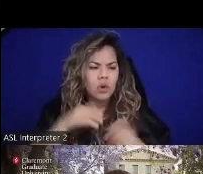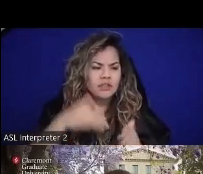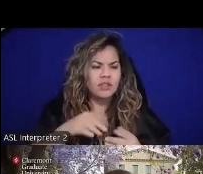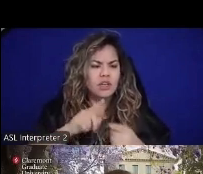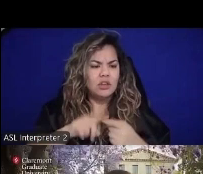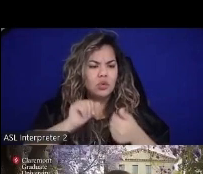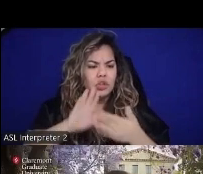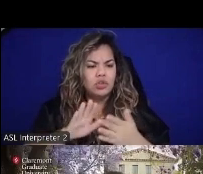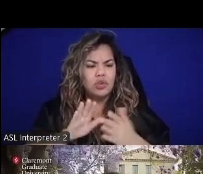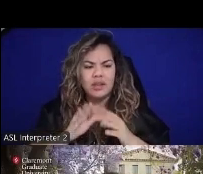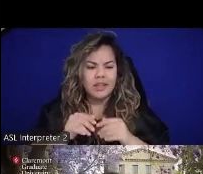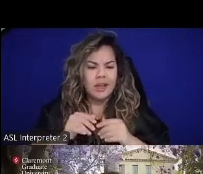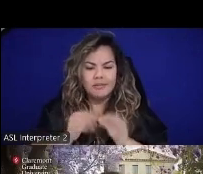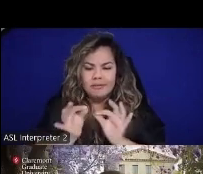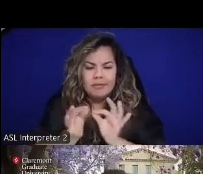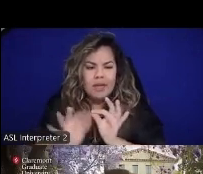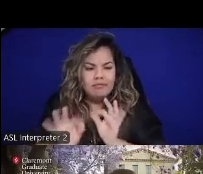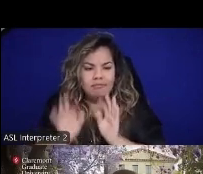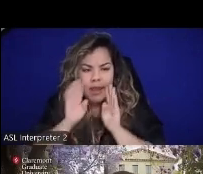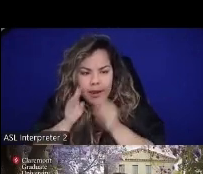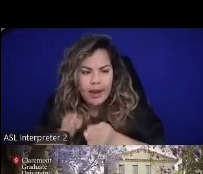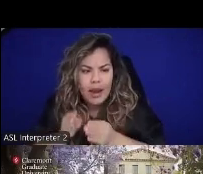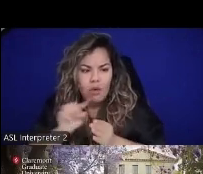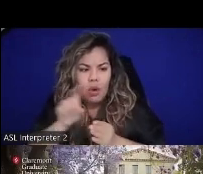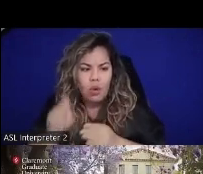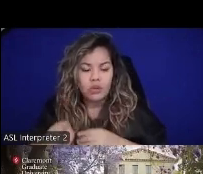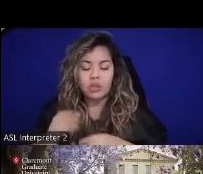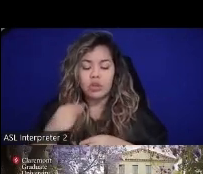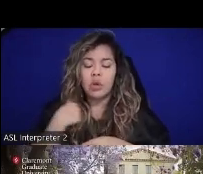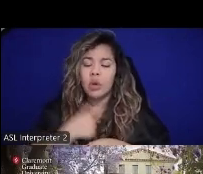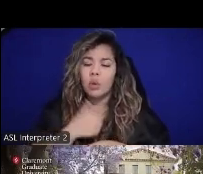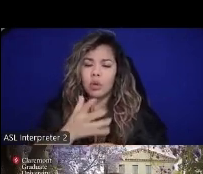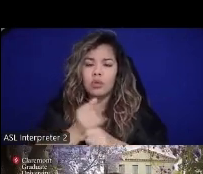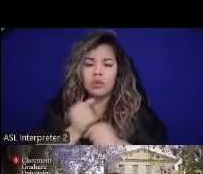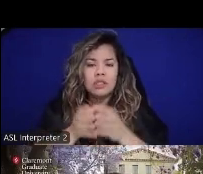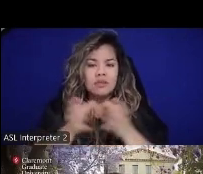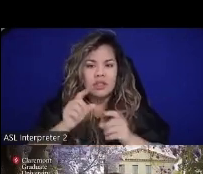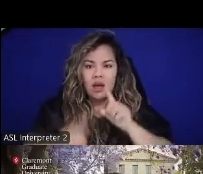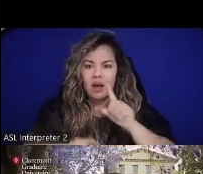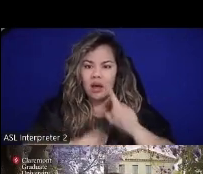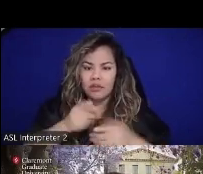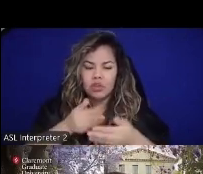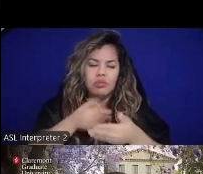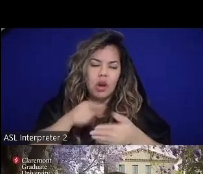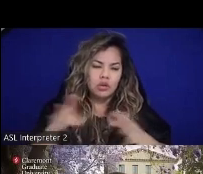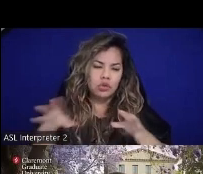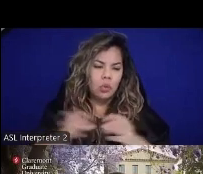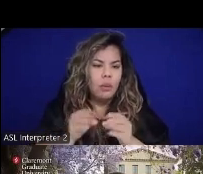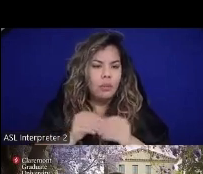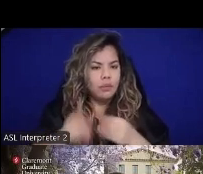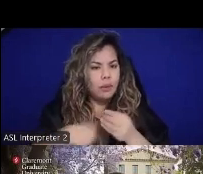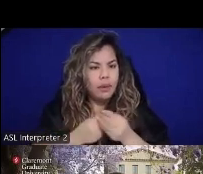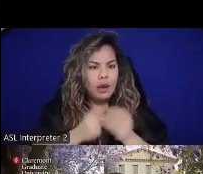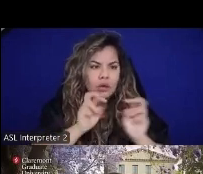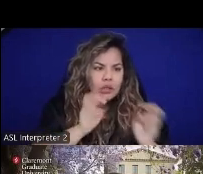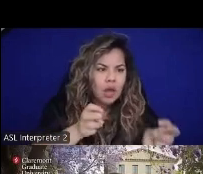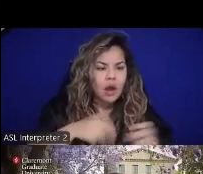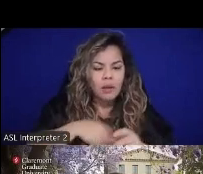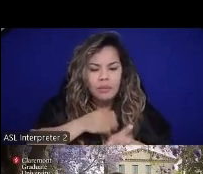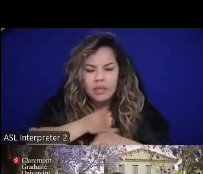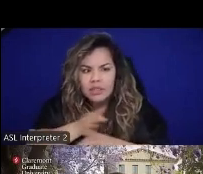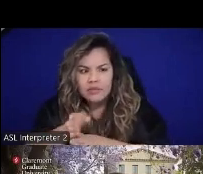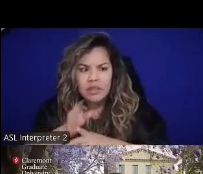of questions prior to the webinar related to certain topics, certain fields, certain methodologies. And in fact, we